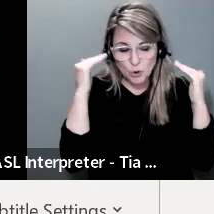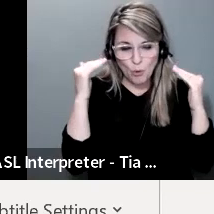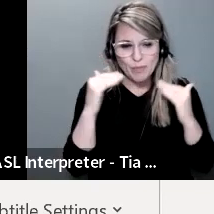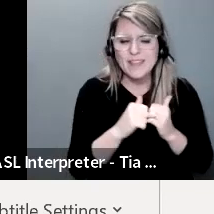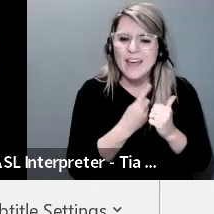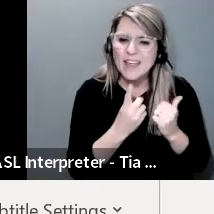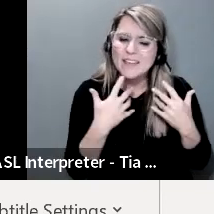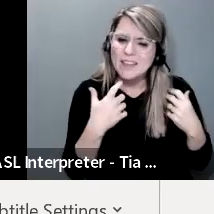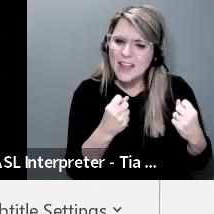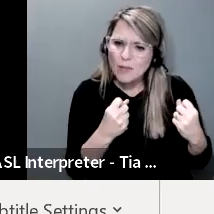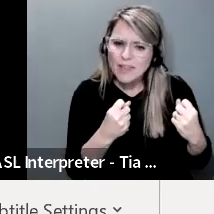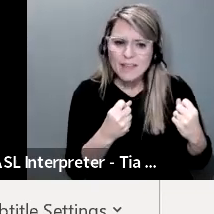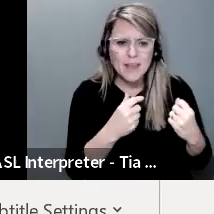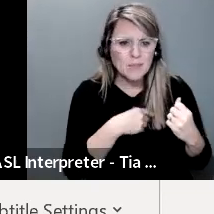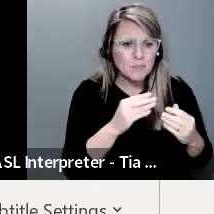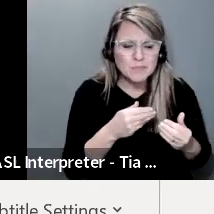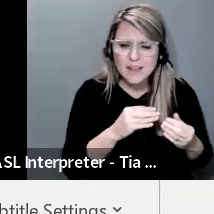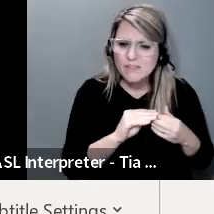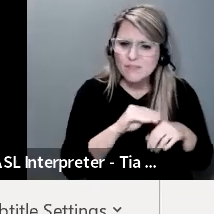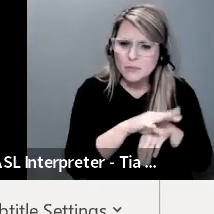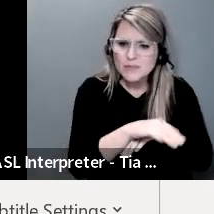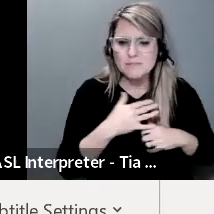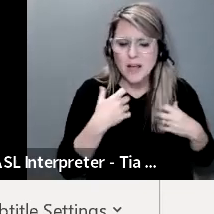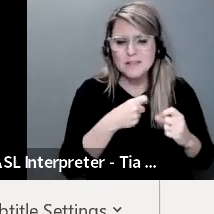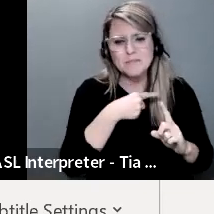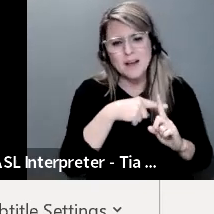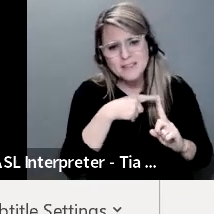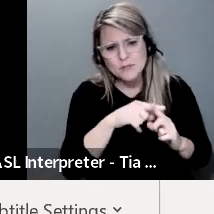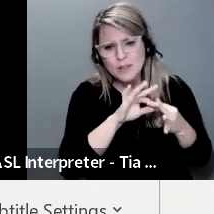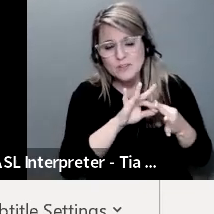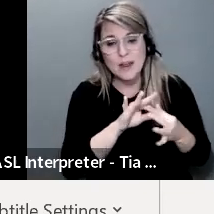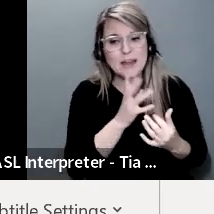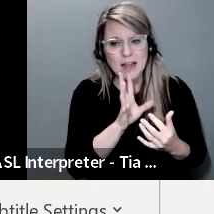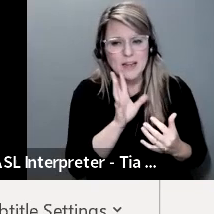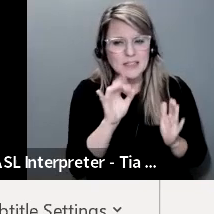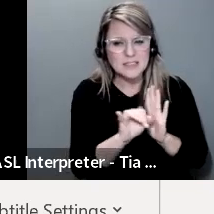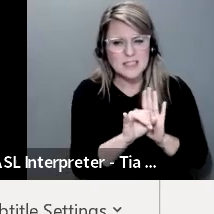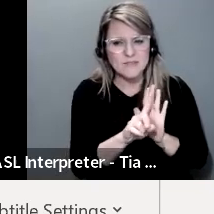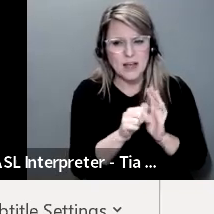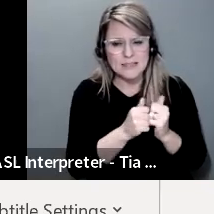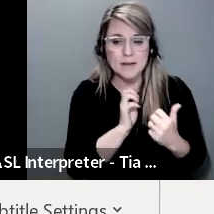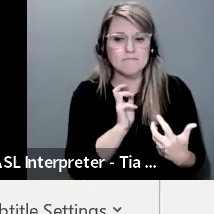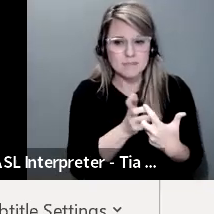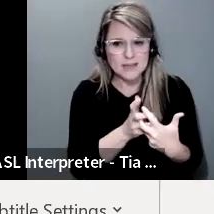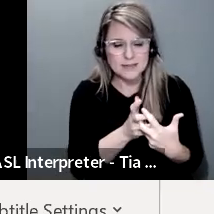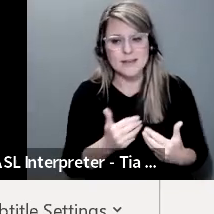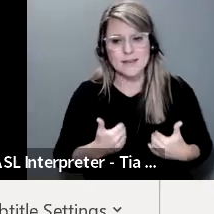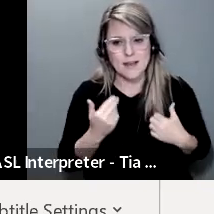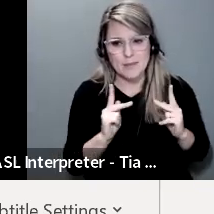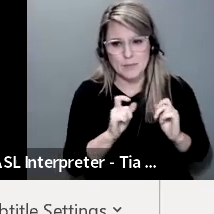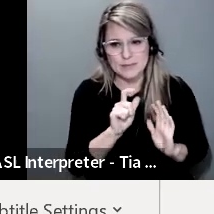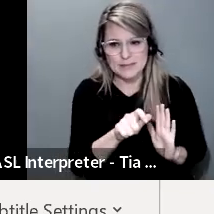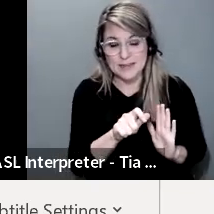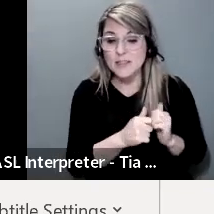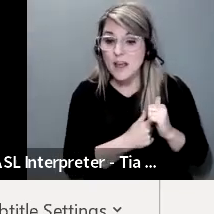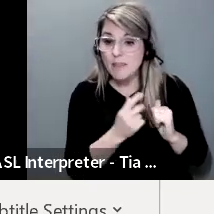growth, supportive relationships, and identifies and meets young people's needs. The national model of the 5